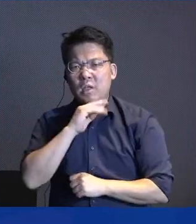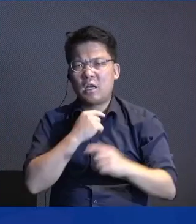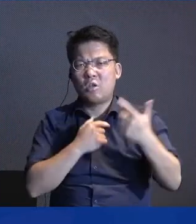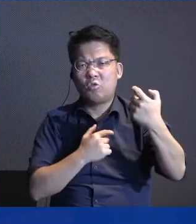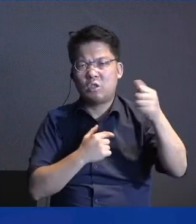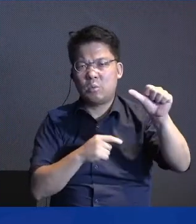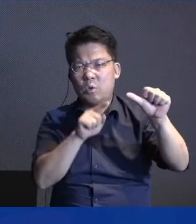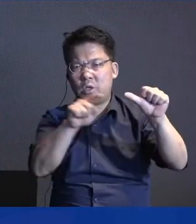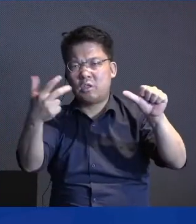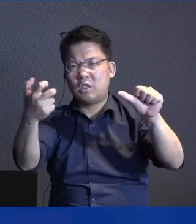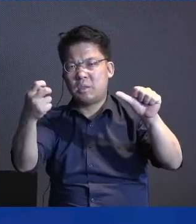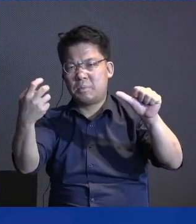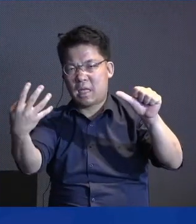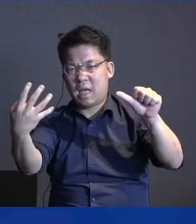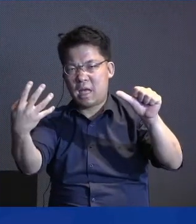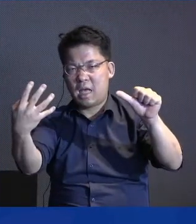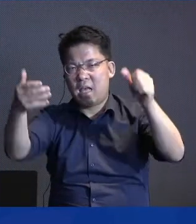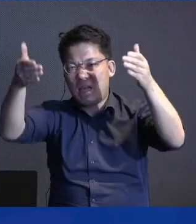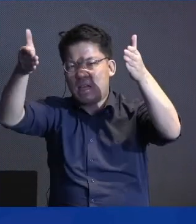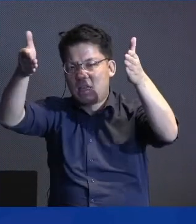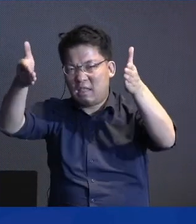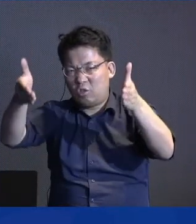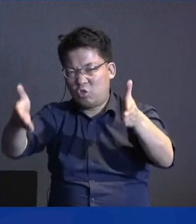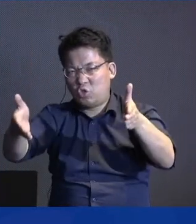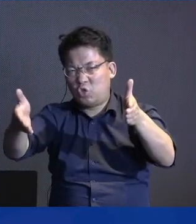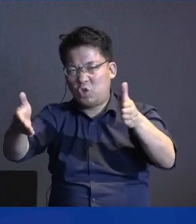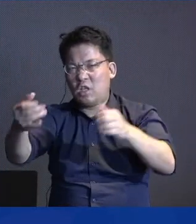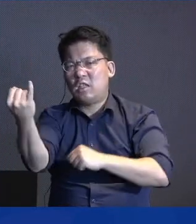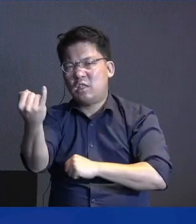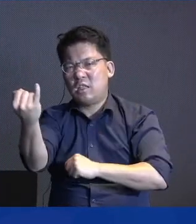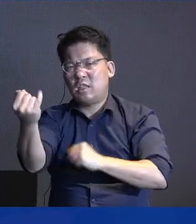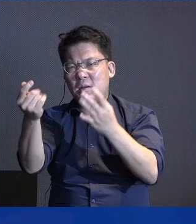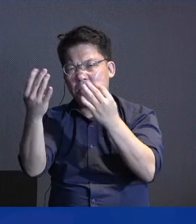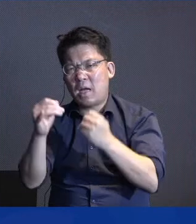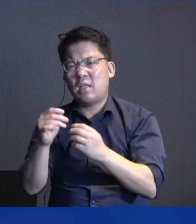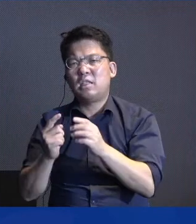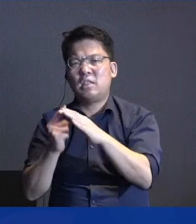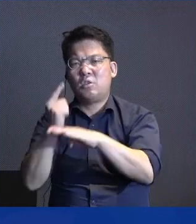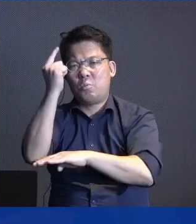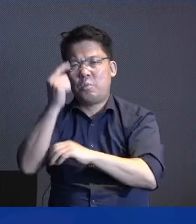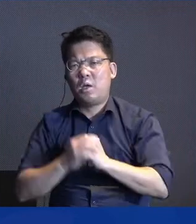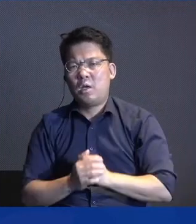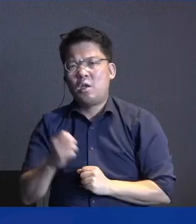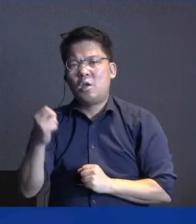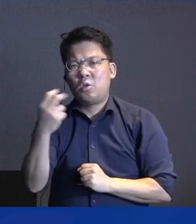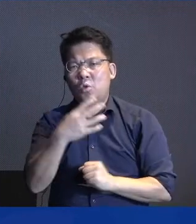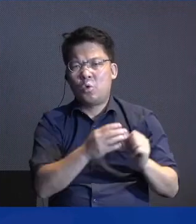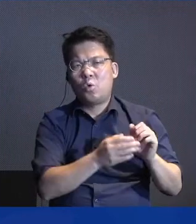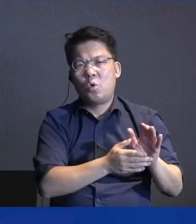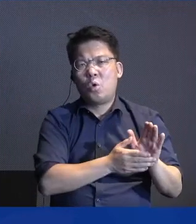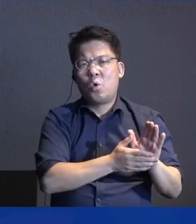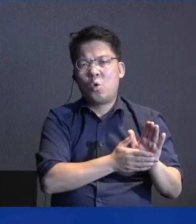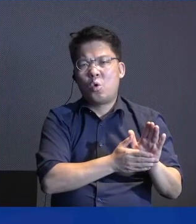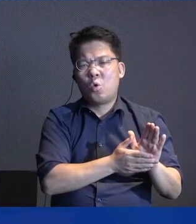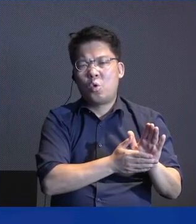older adults living in a rural area were more likely to demonstrate passive suicidal ideation.